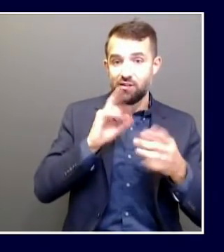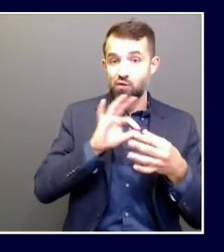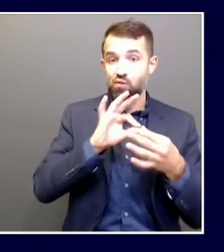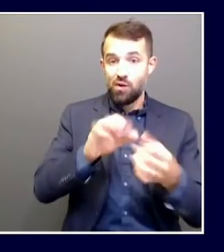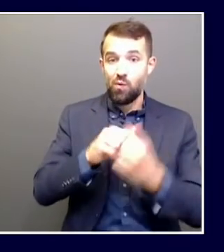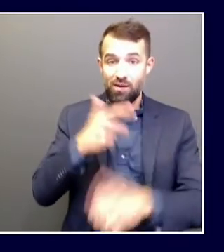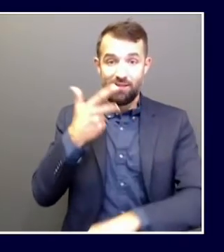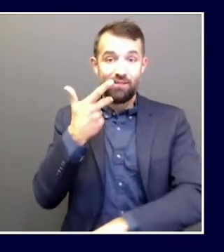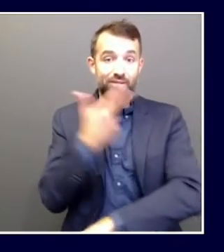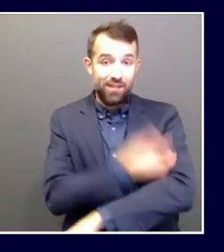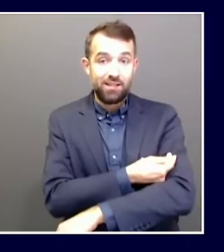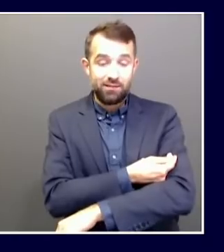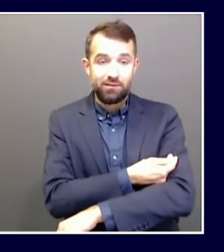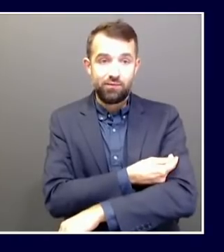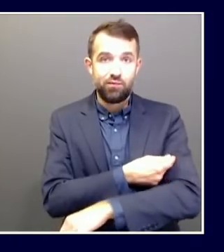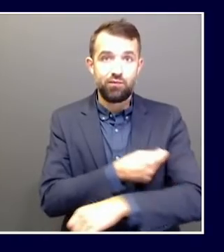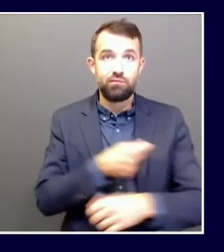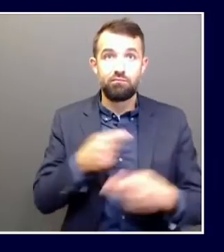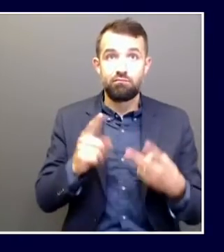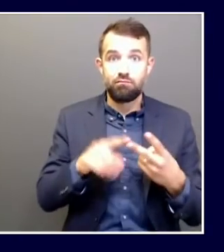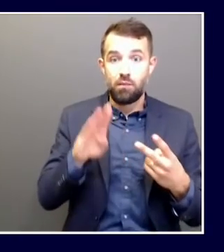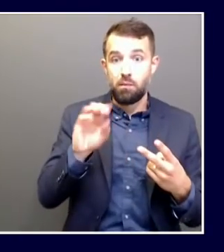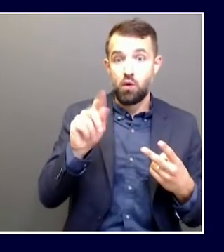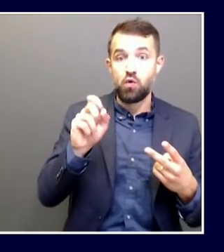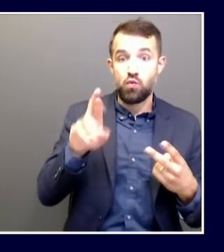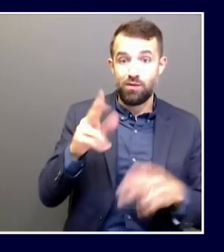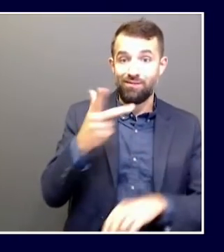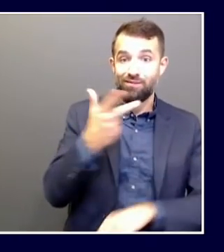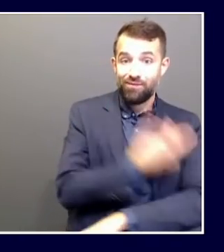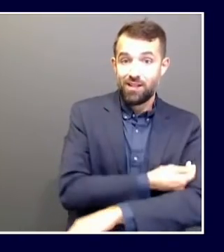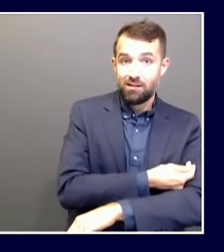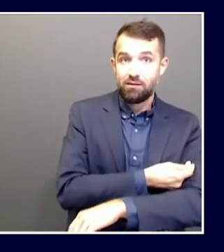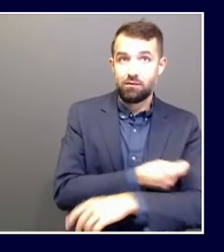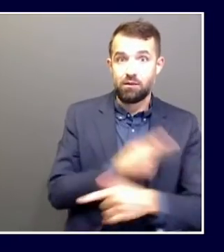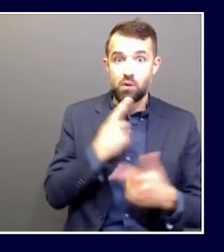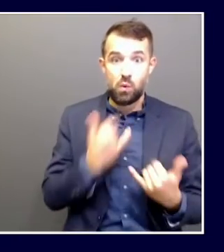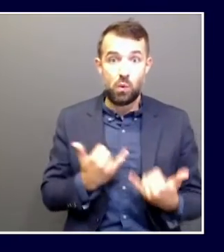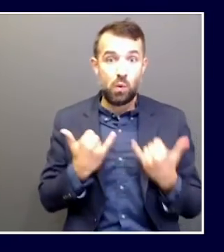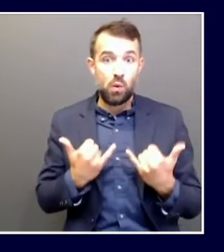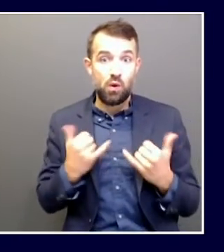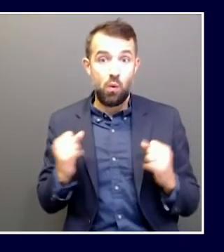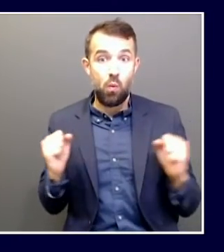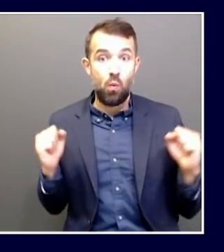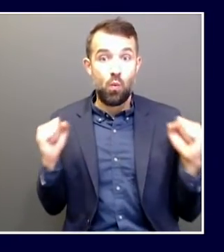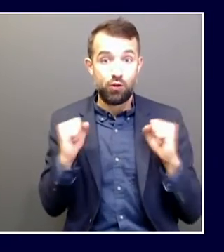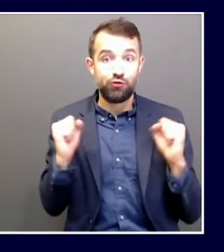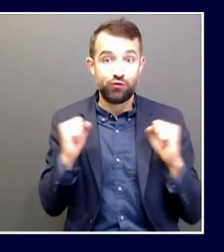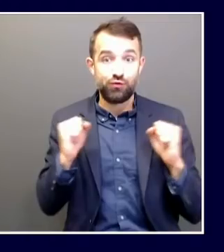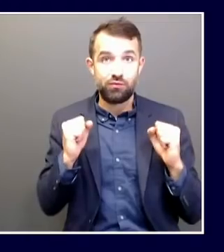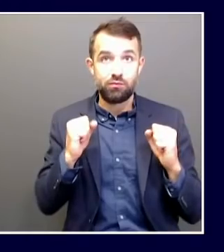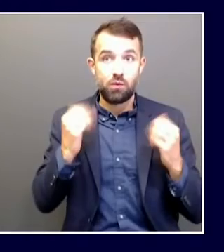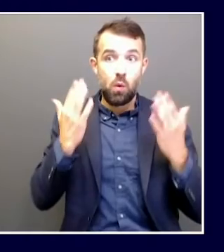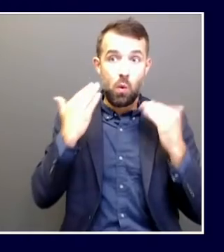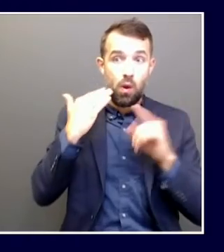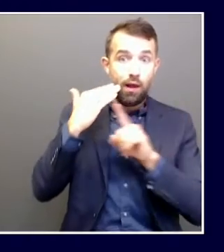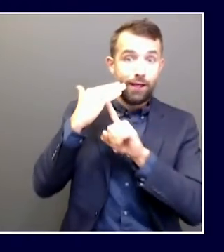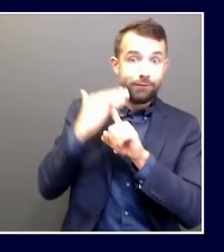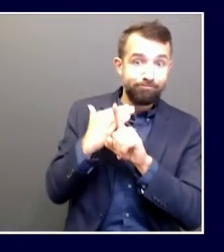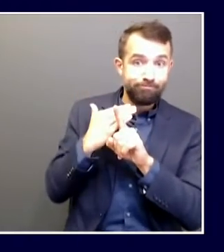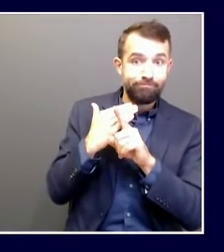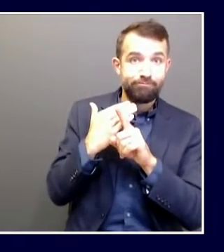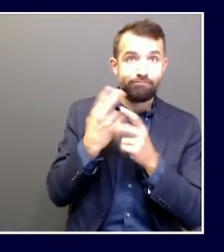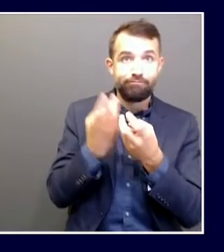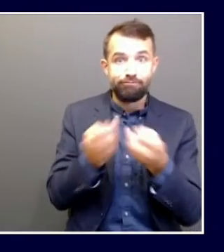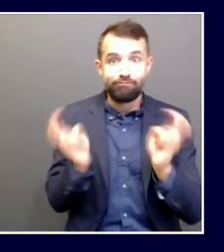are indoors, maybe seated around a dinner table, to try to give folks tips and facts on how to broach that